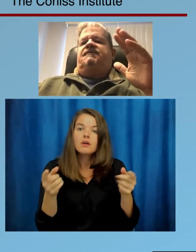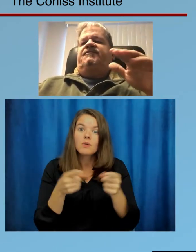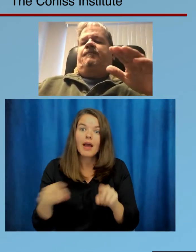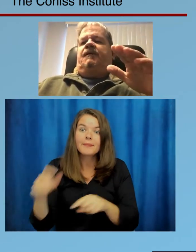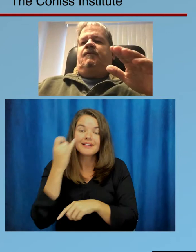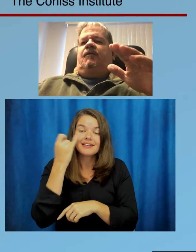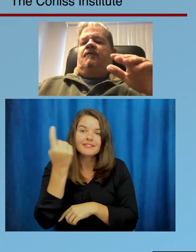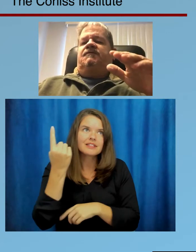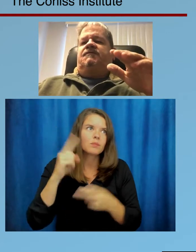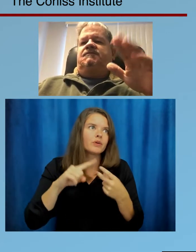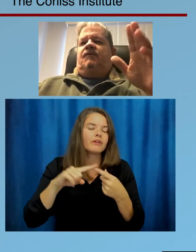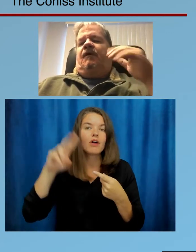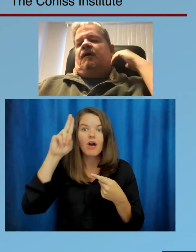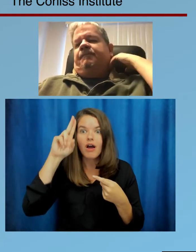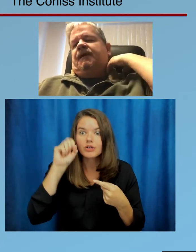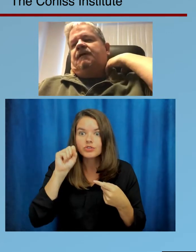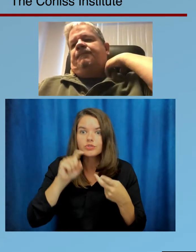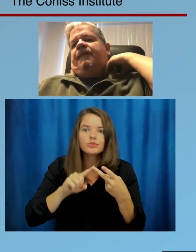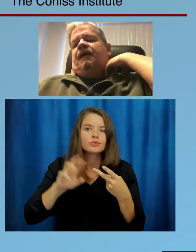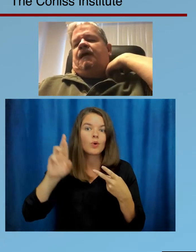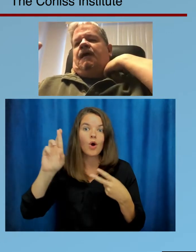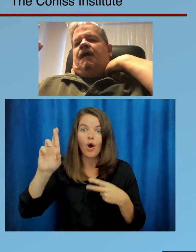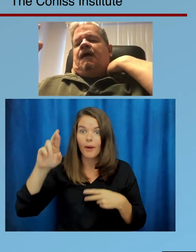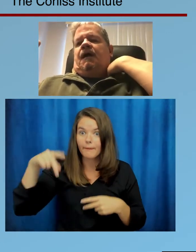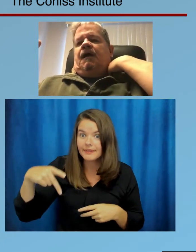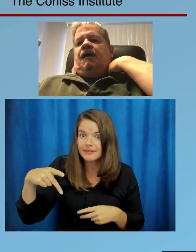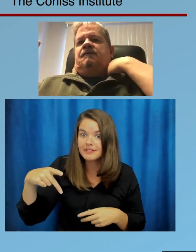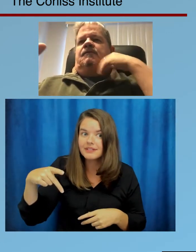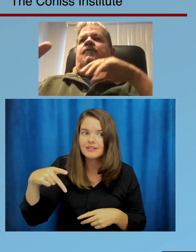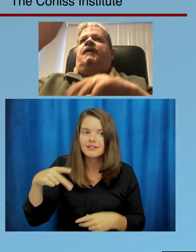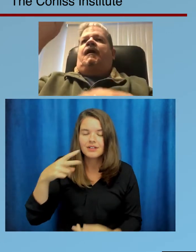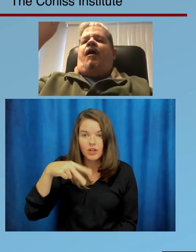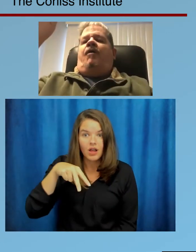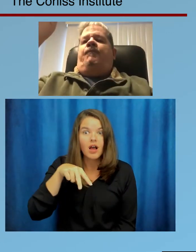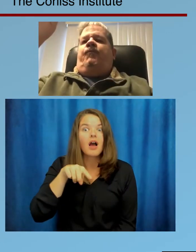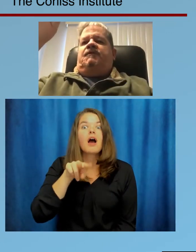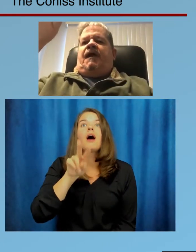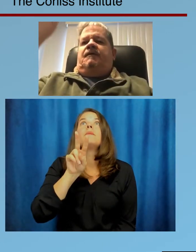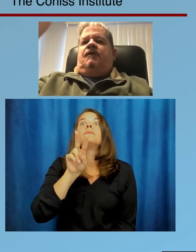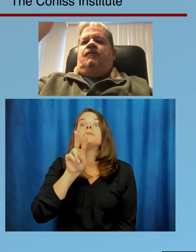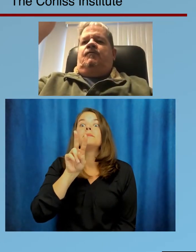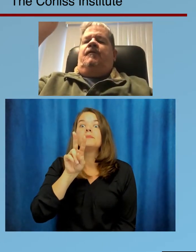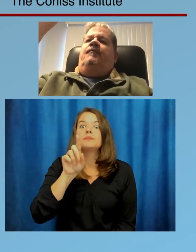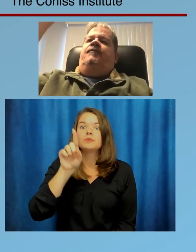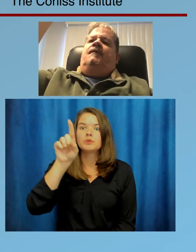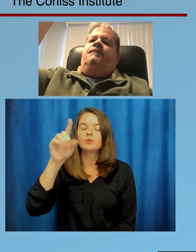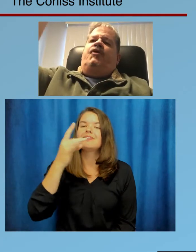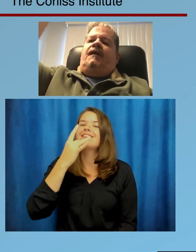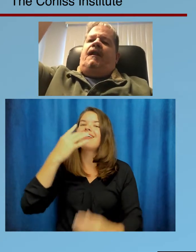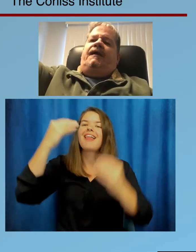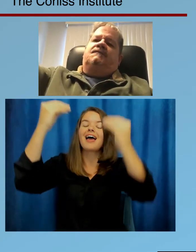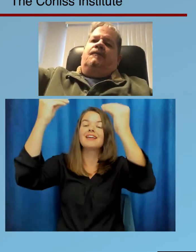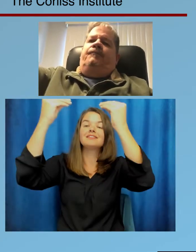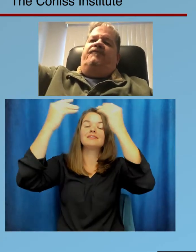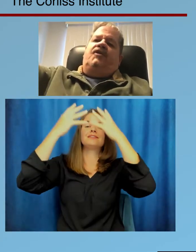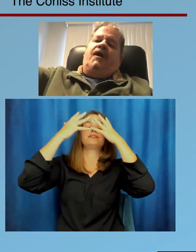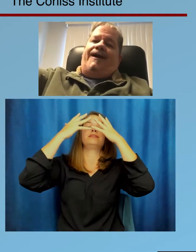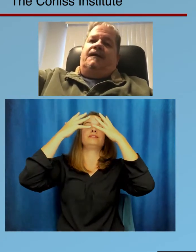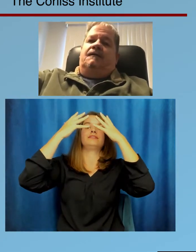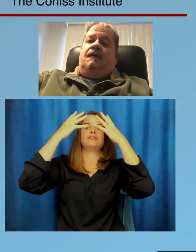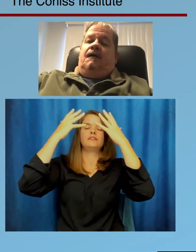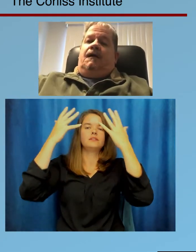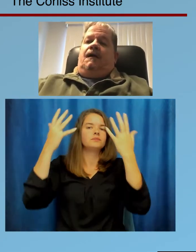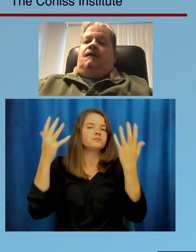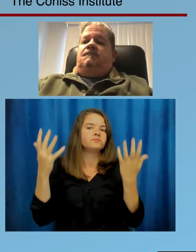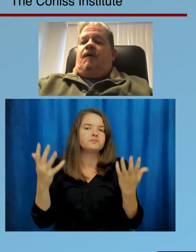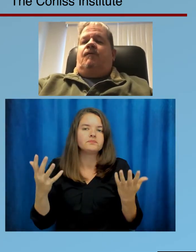happens is if somebody with ulcers or RP is looking upward at you, the bright lights above your